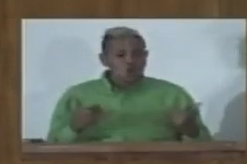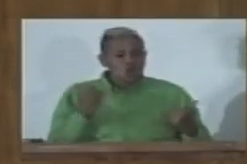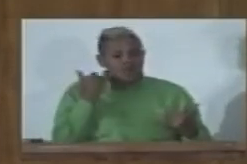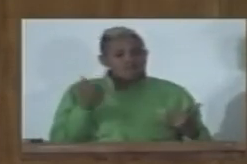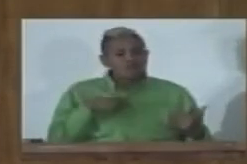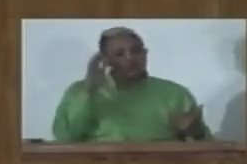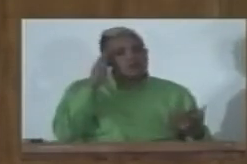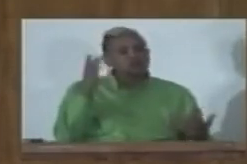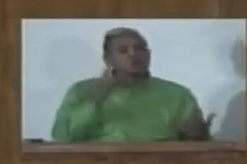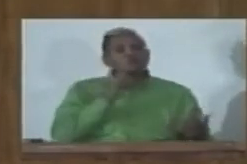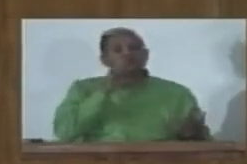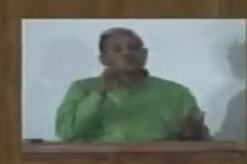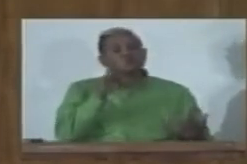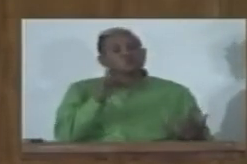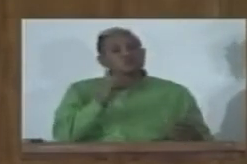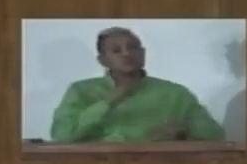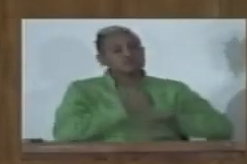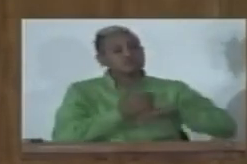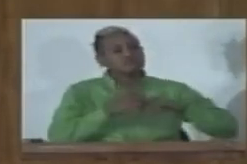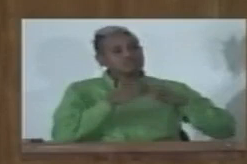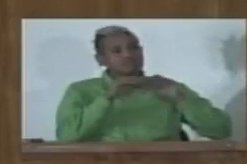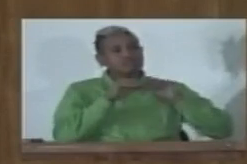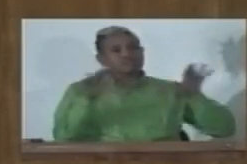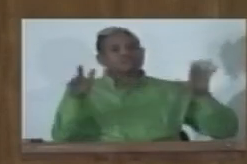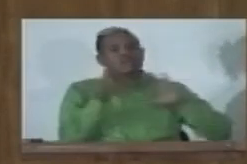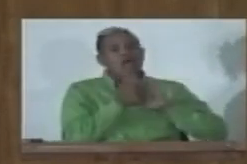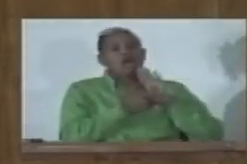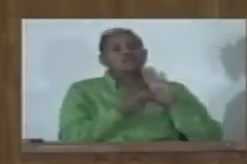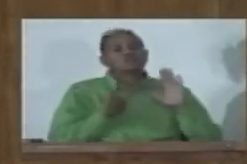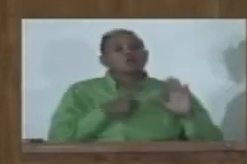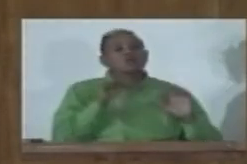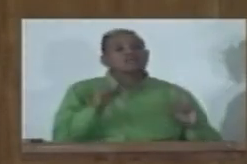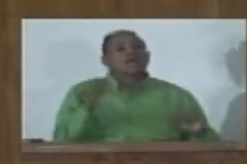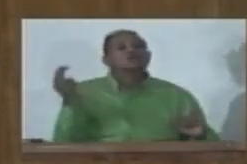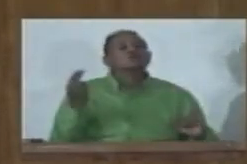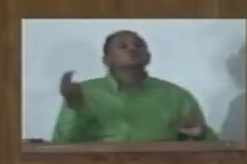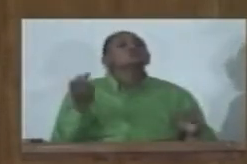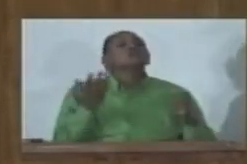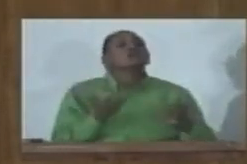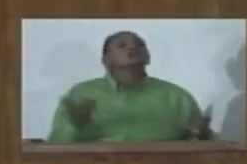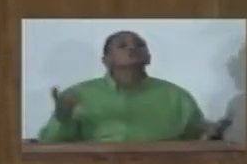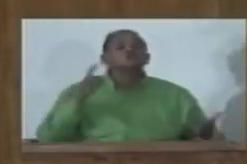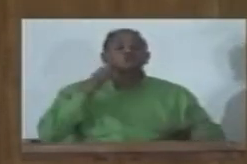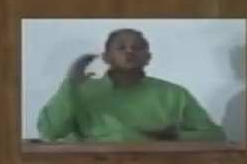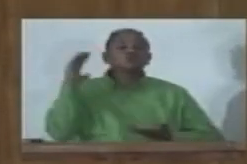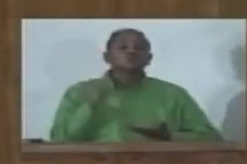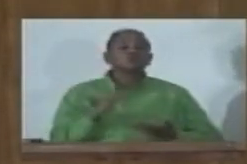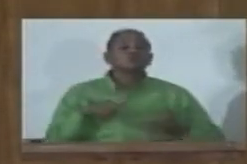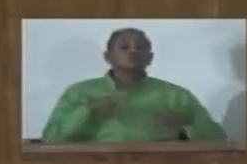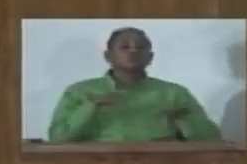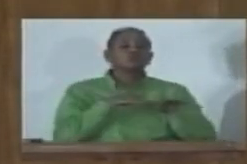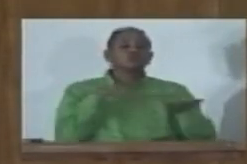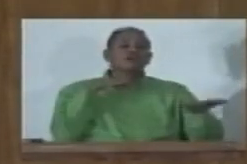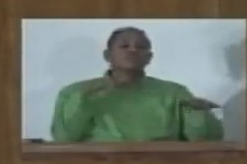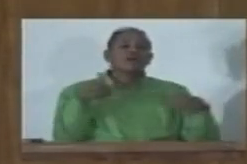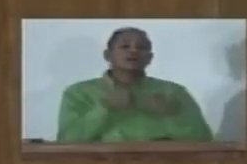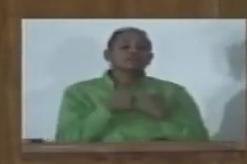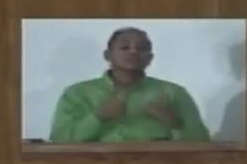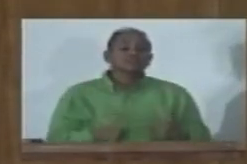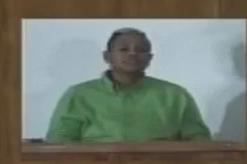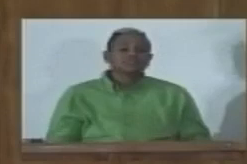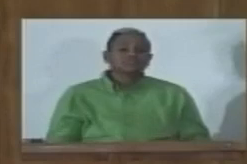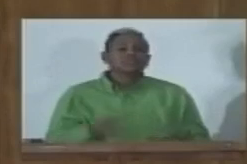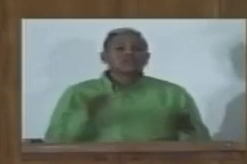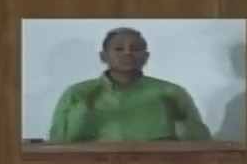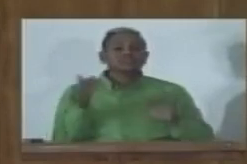give true life to the act, so we can use it as a tool to reduce road traffic accidents,